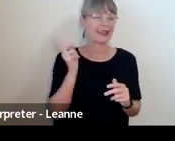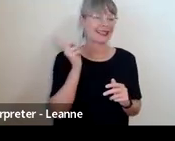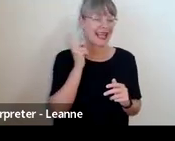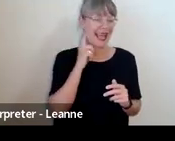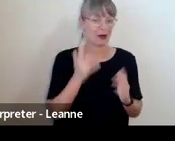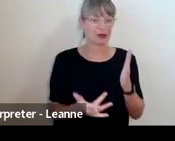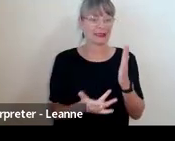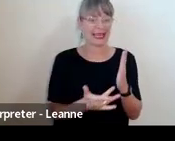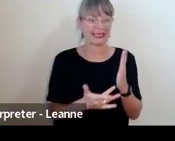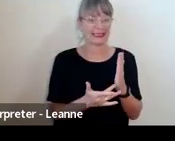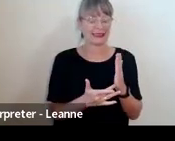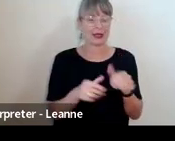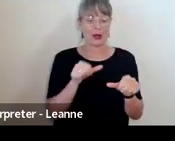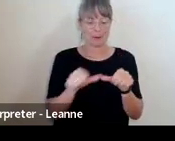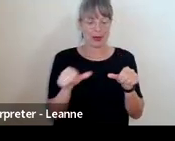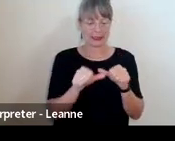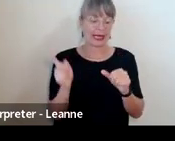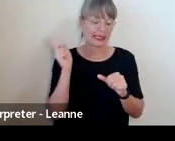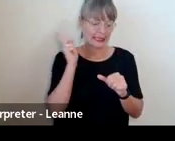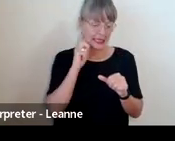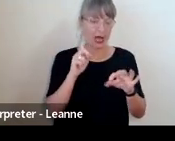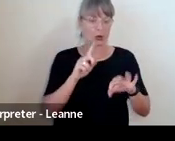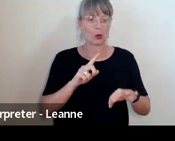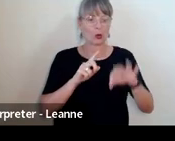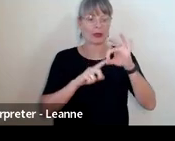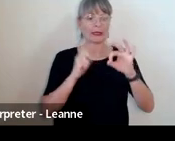sound quality leads to better caption accuracy.